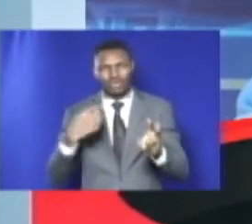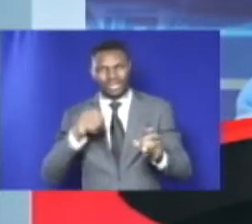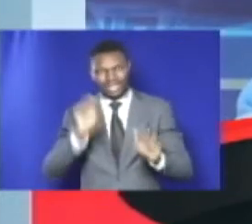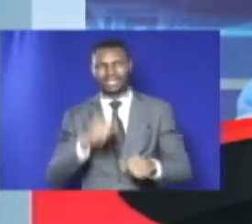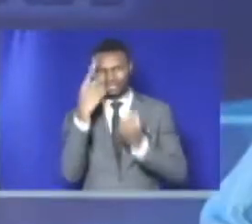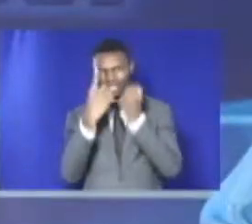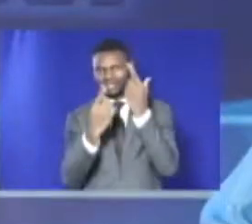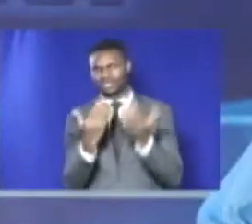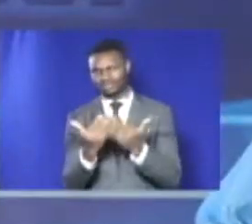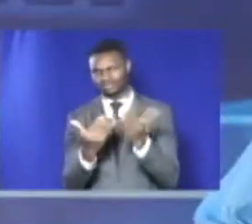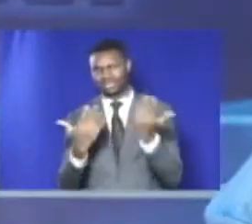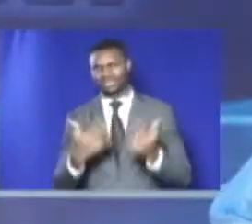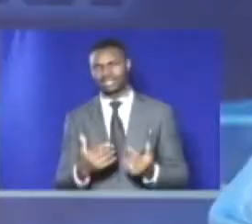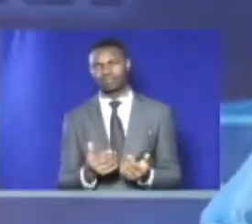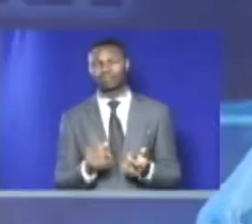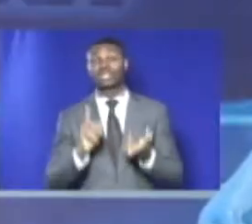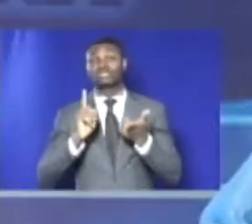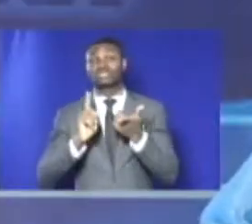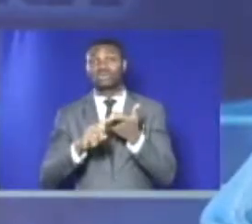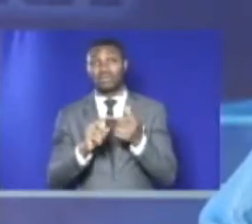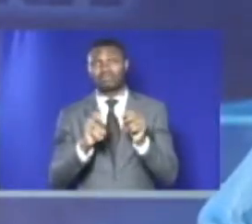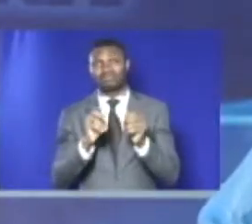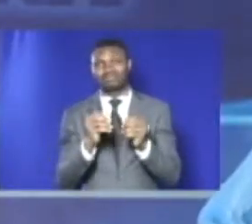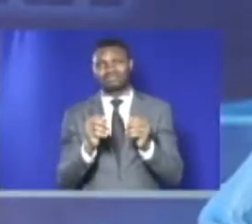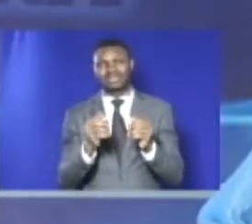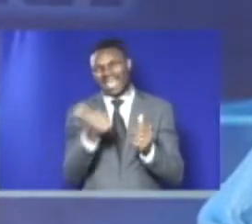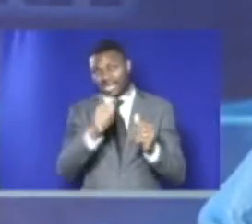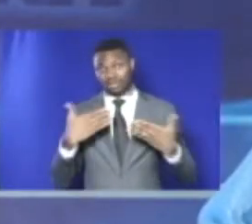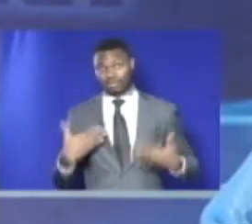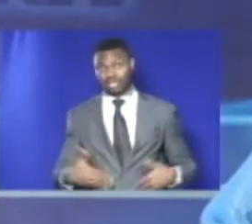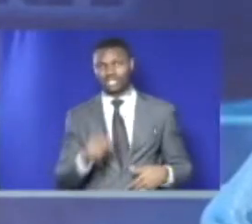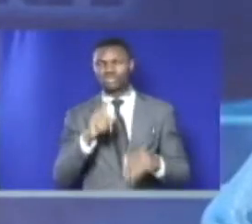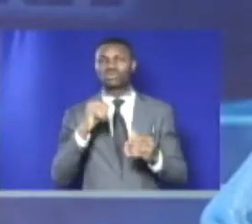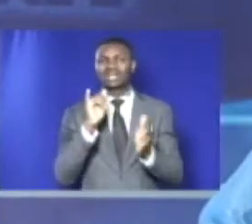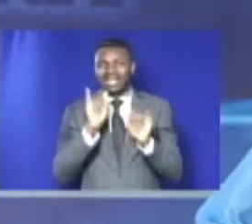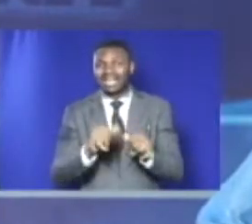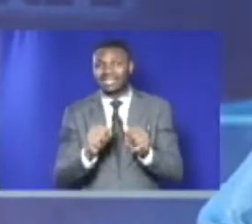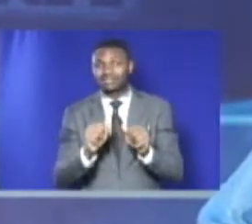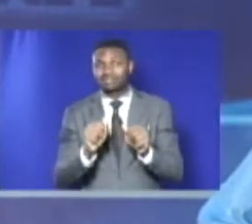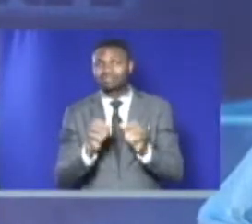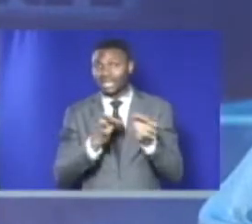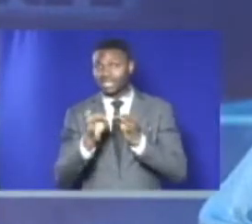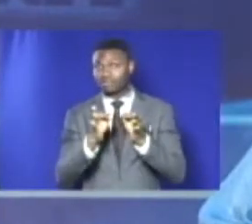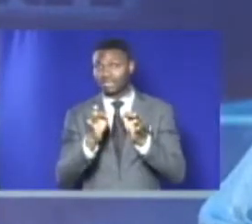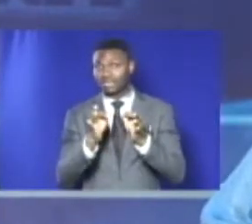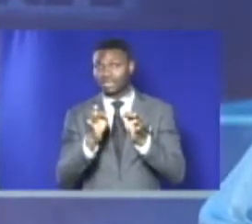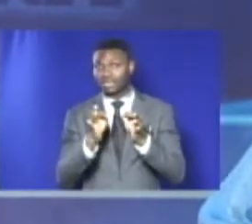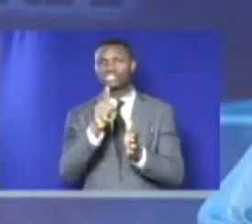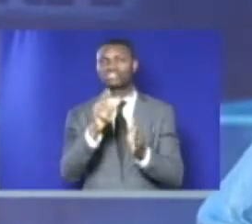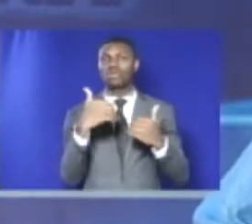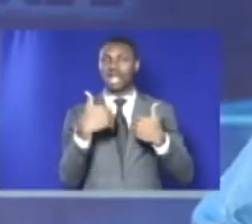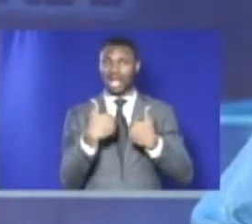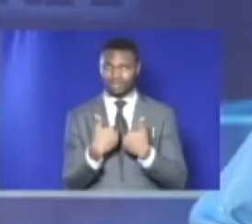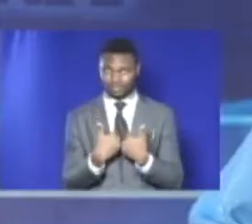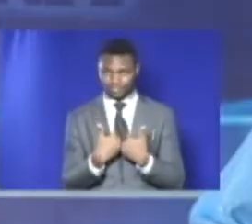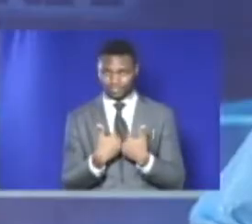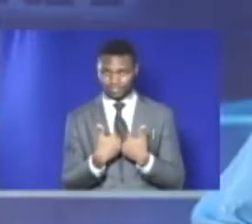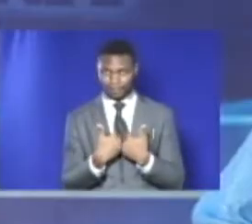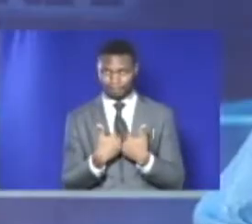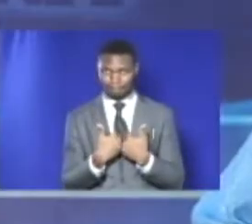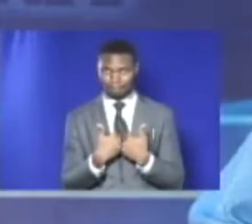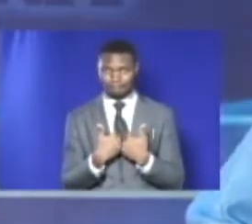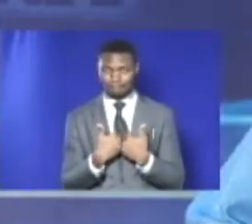Well, to a layman, you can tell the layman that you have three